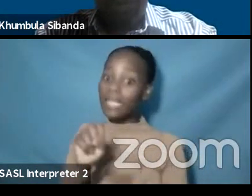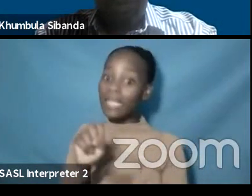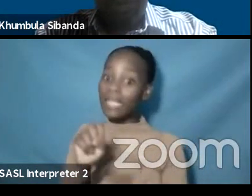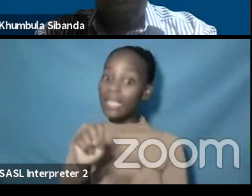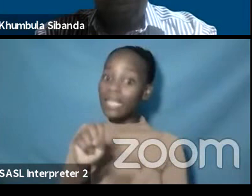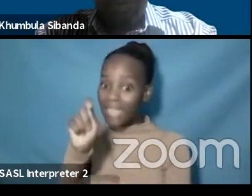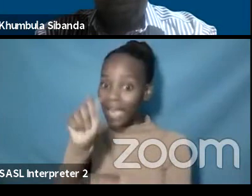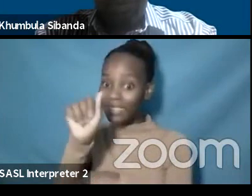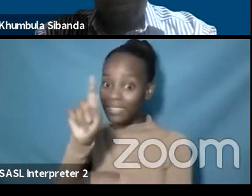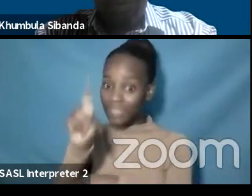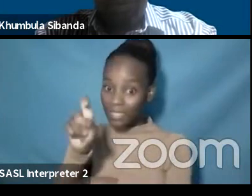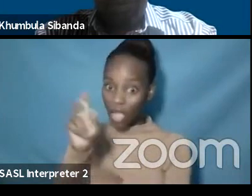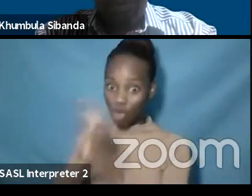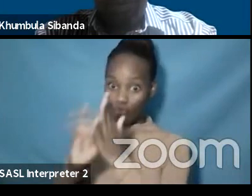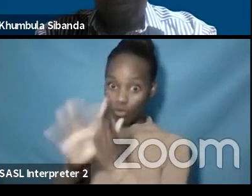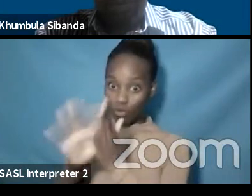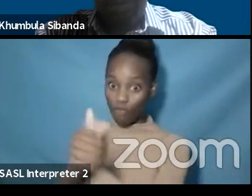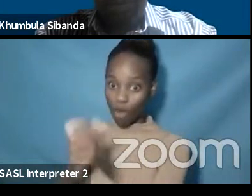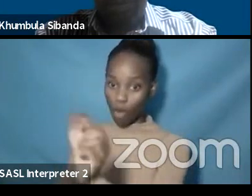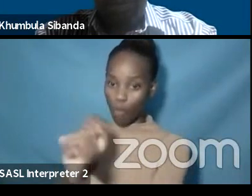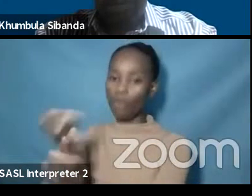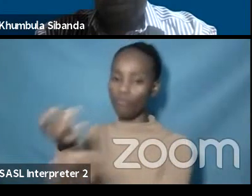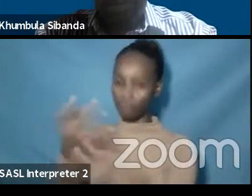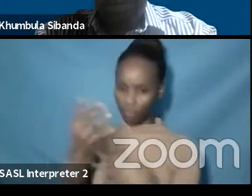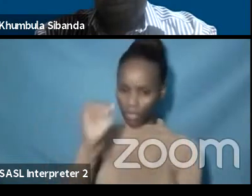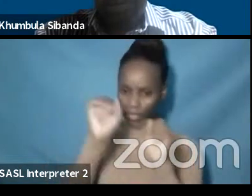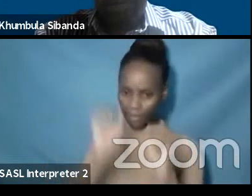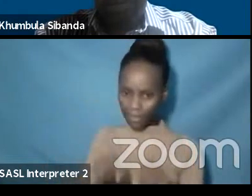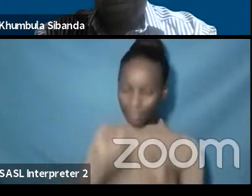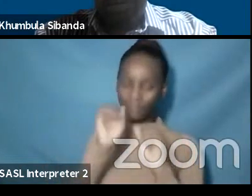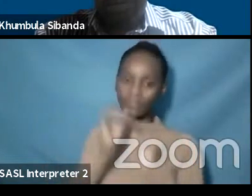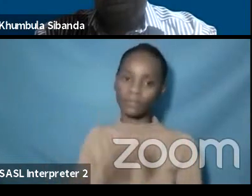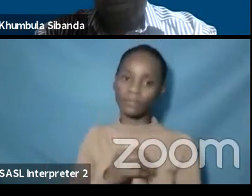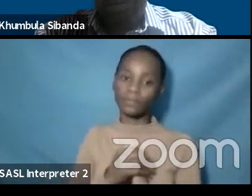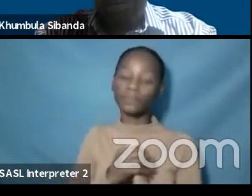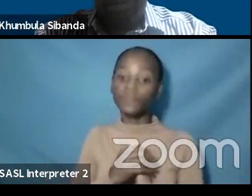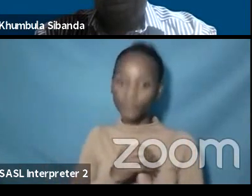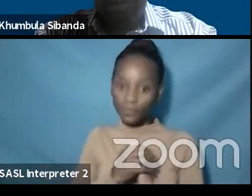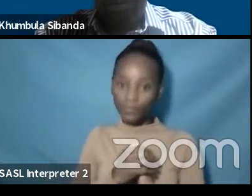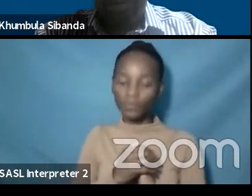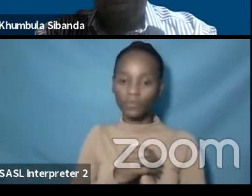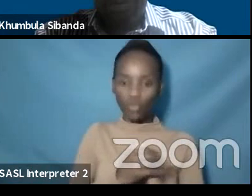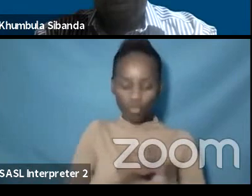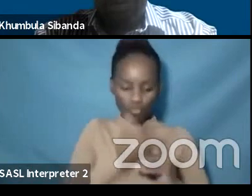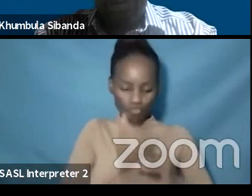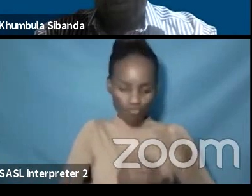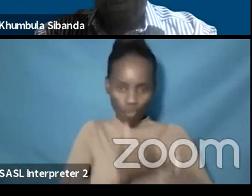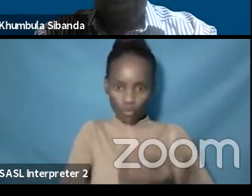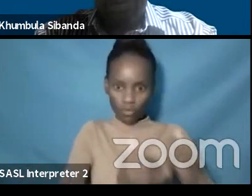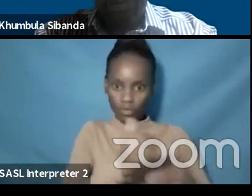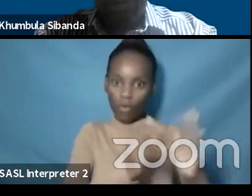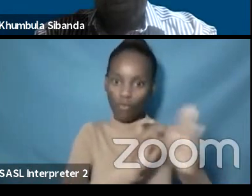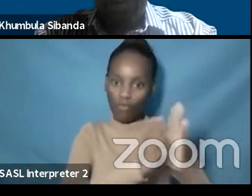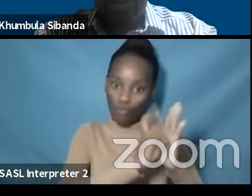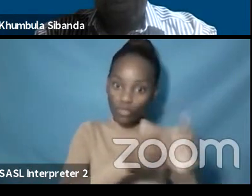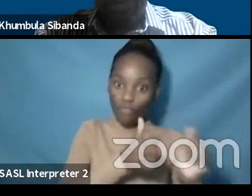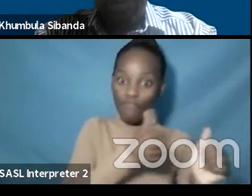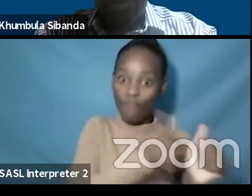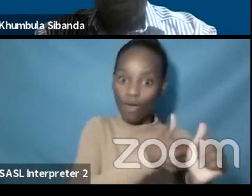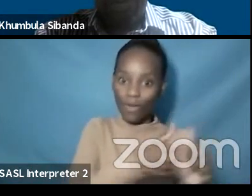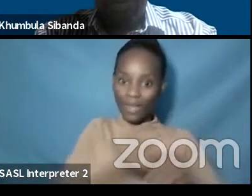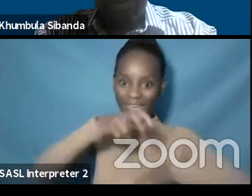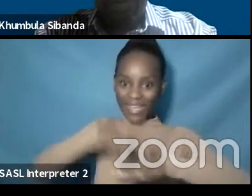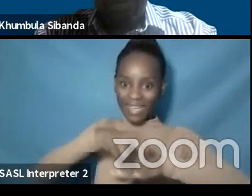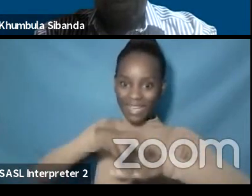follow, and those reports and production reports need to be submitted timelessly, weekly, daily, and monthly